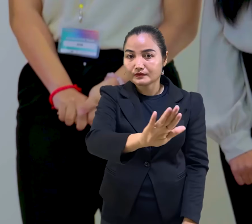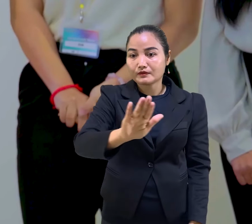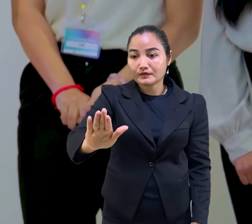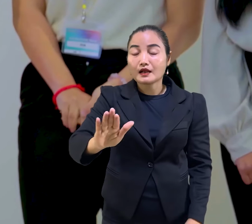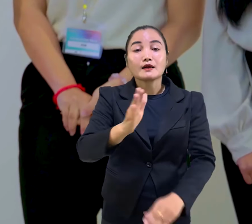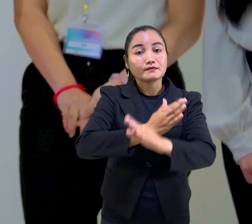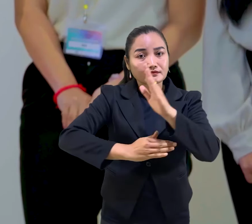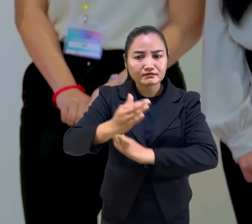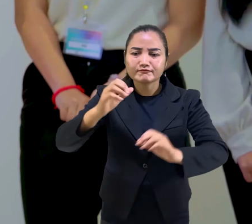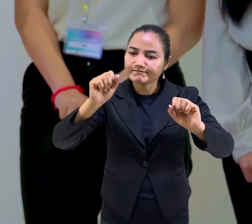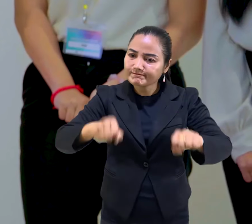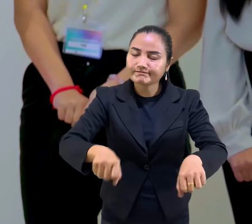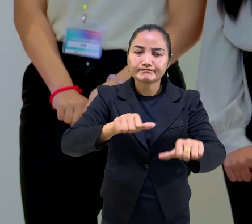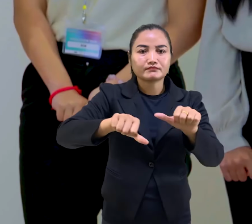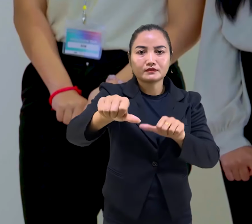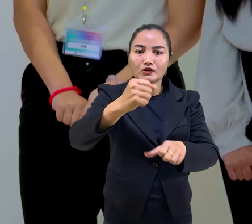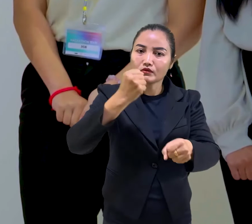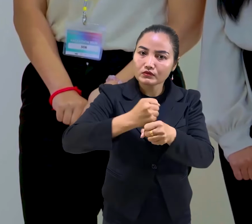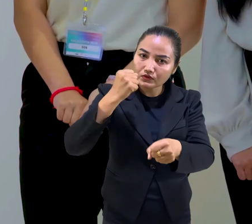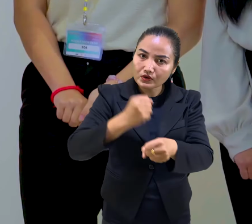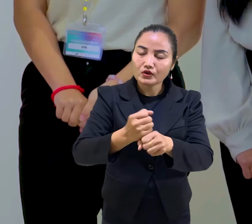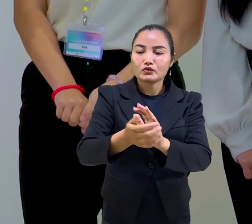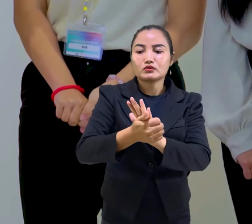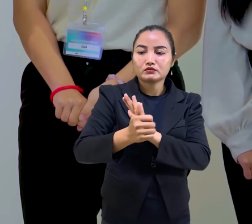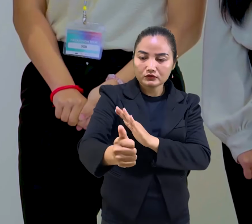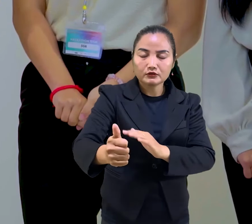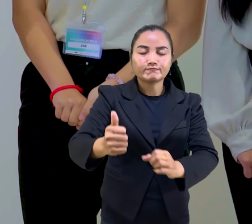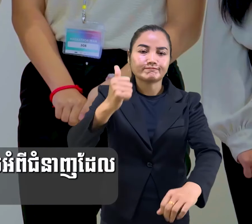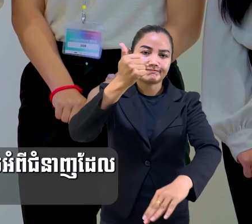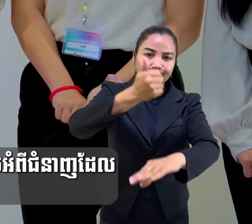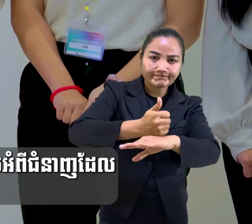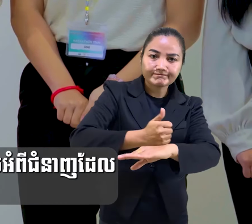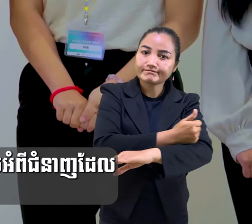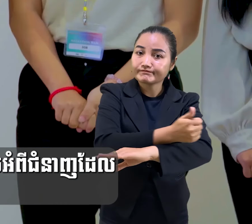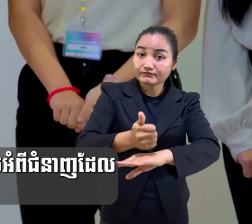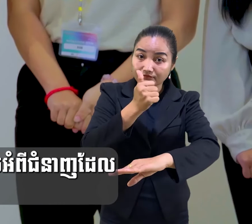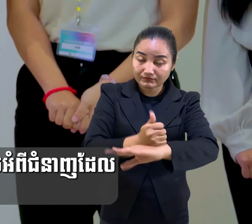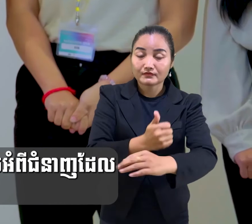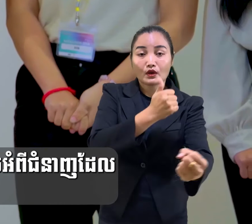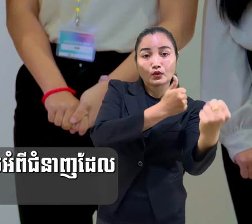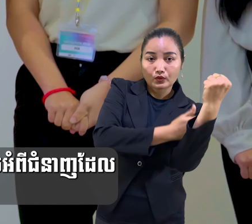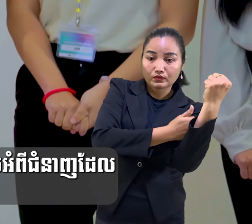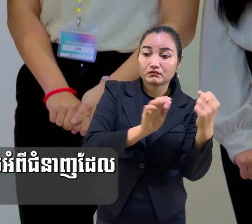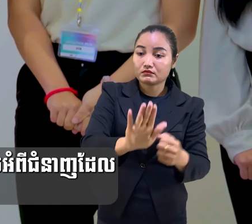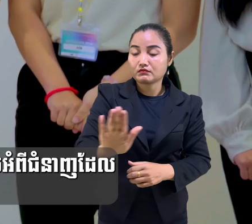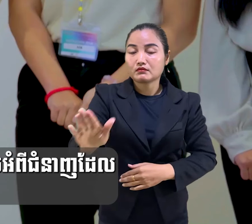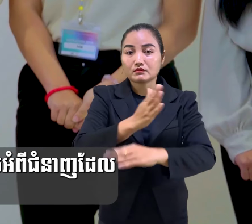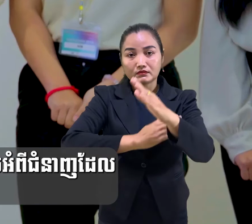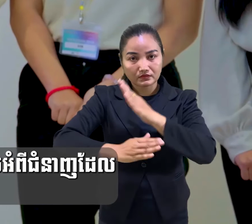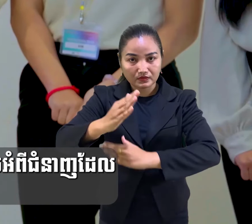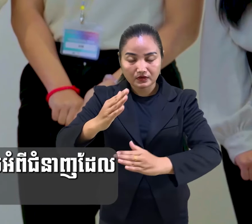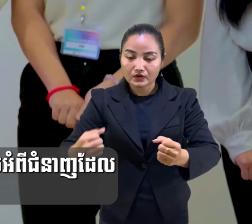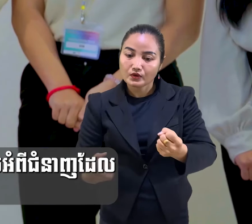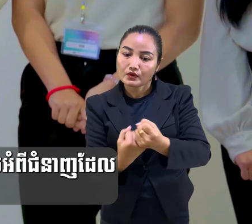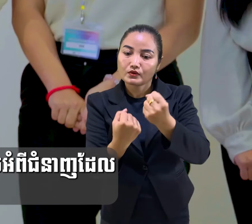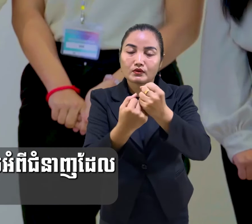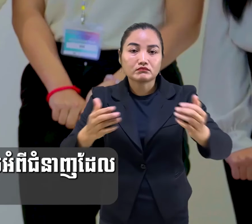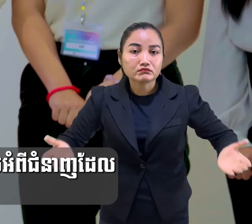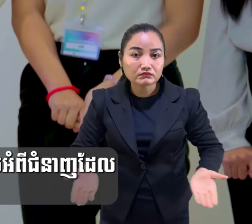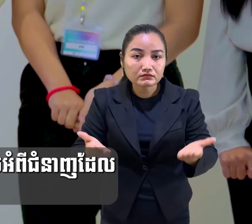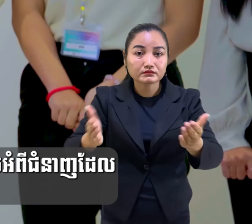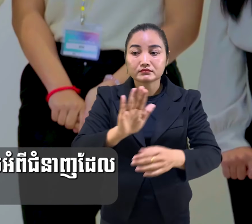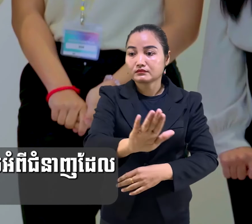or continue their dream. So here is the implementation part. We will survey and also do the social